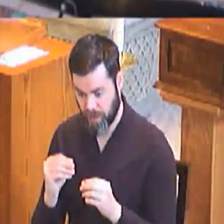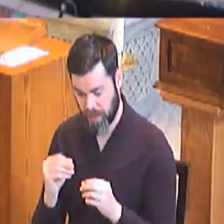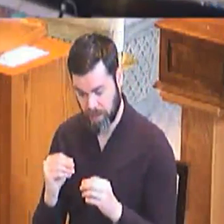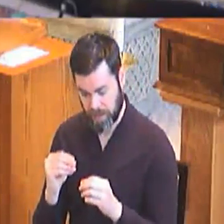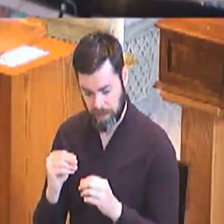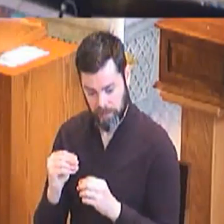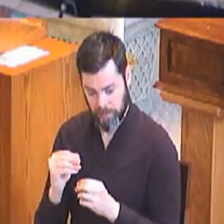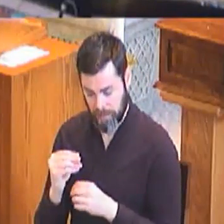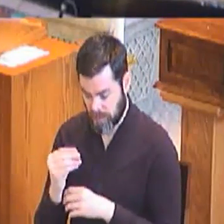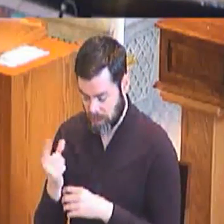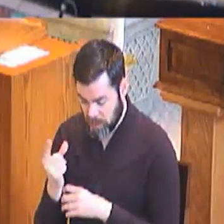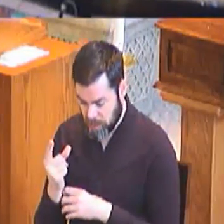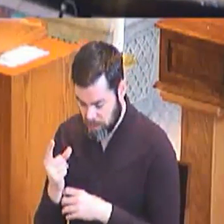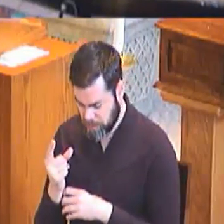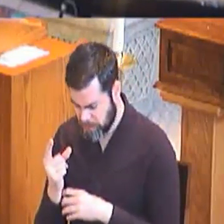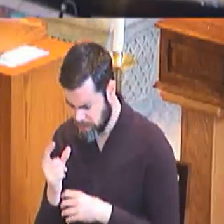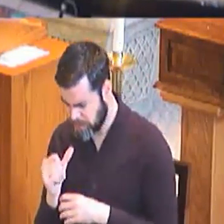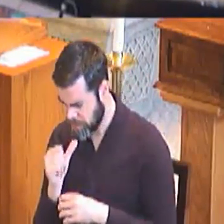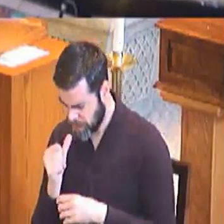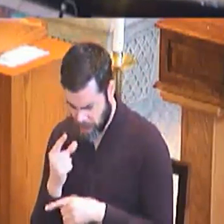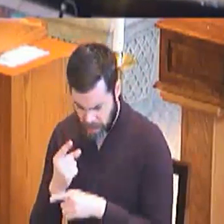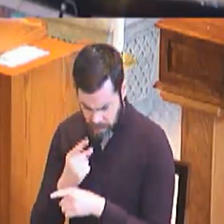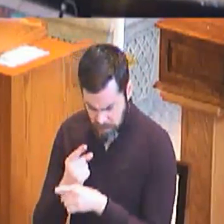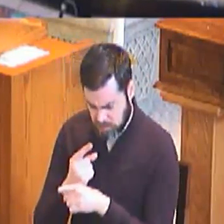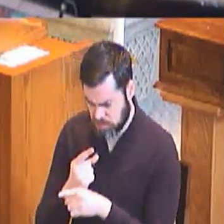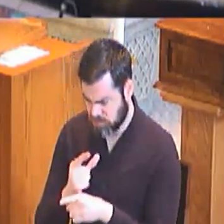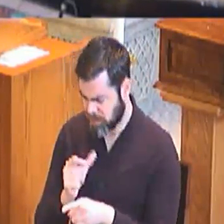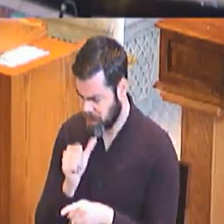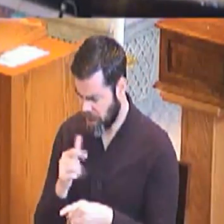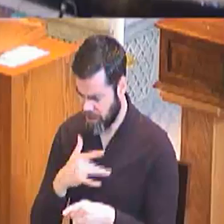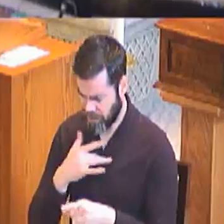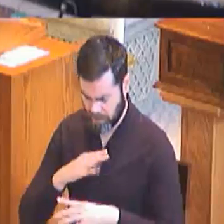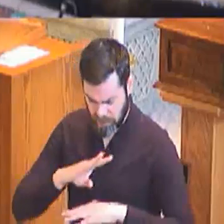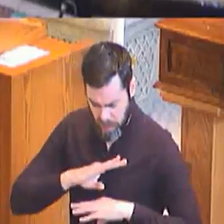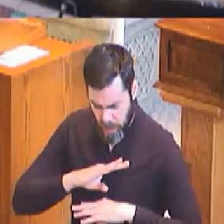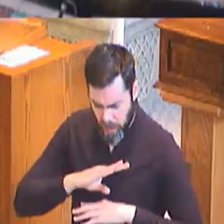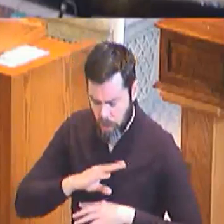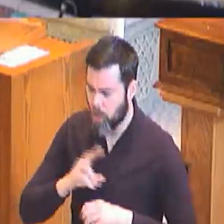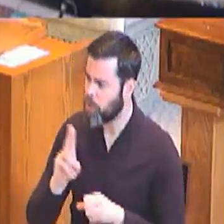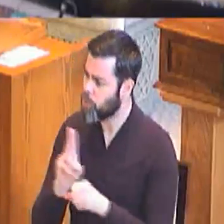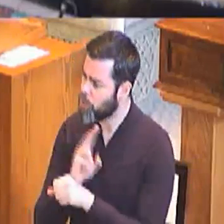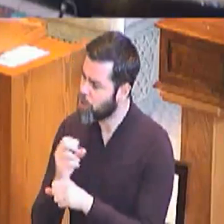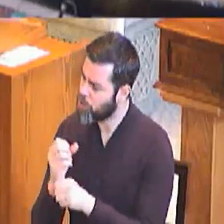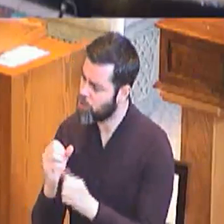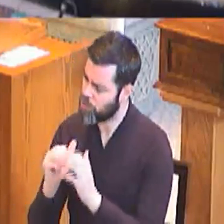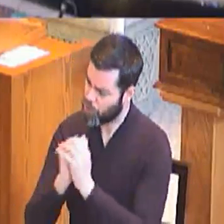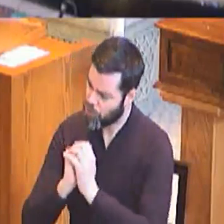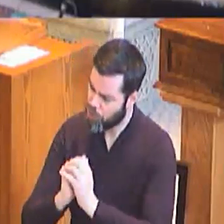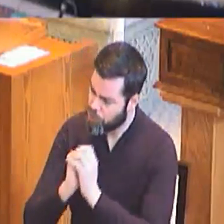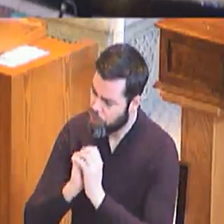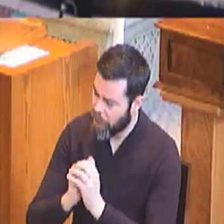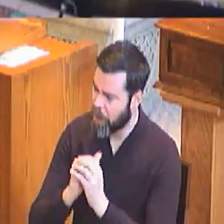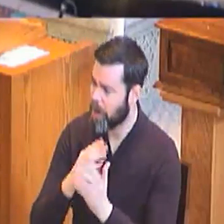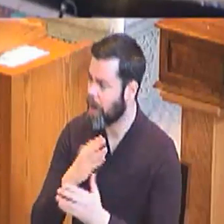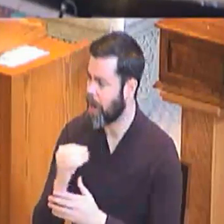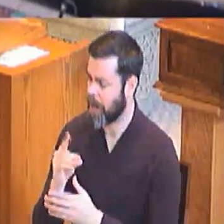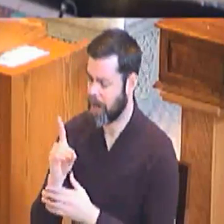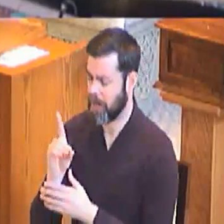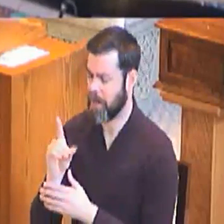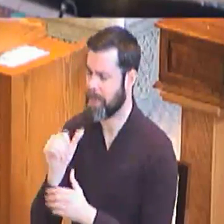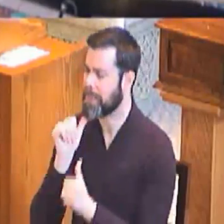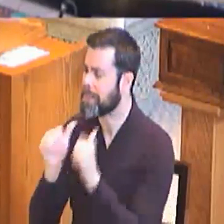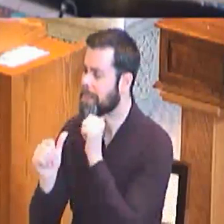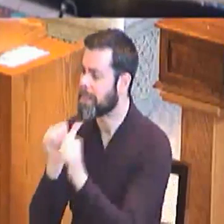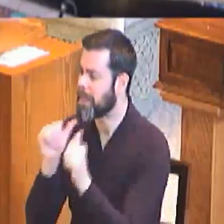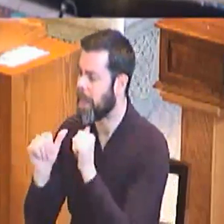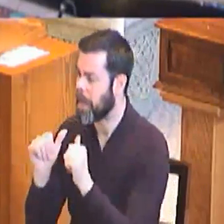prayer, and we use the power of denial. Denying that illness, whatever it looks like,